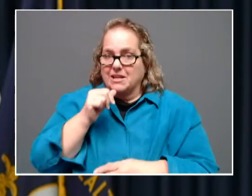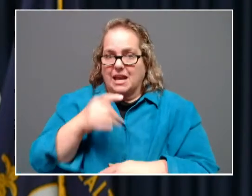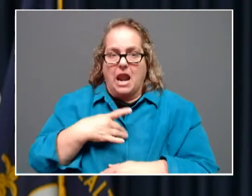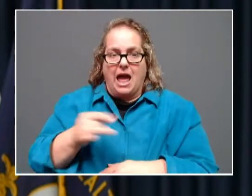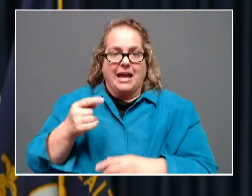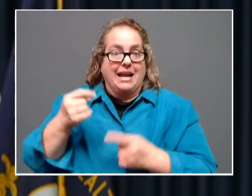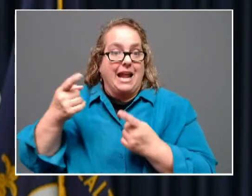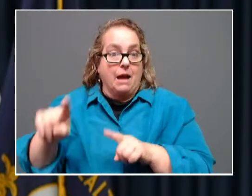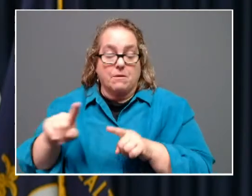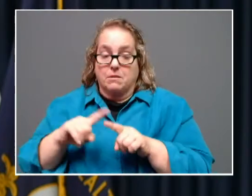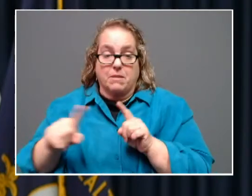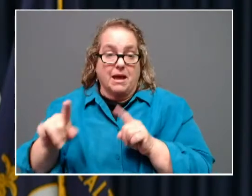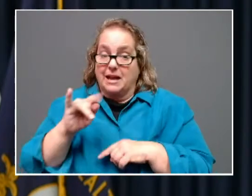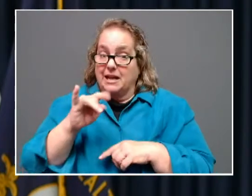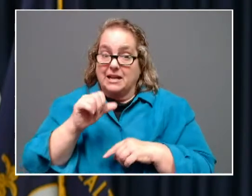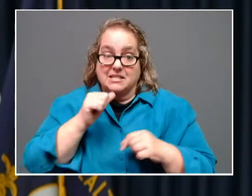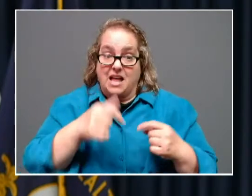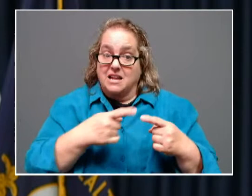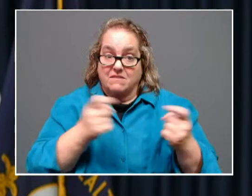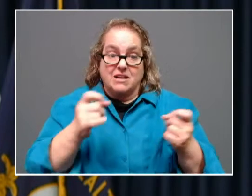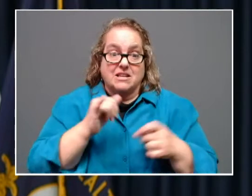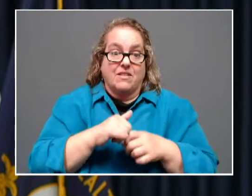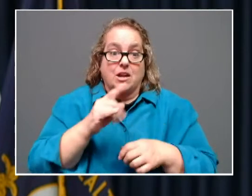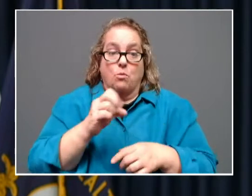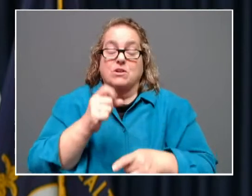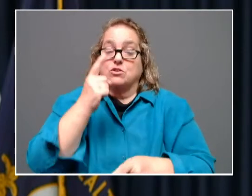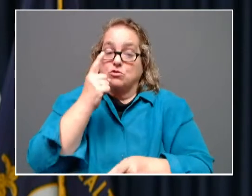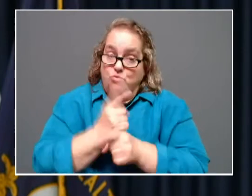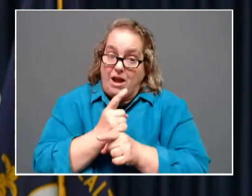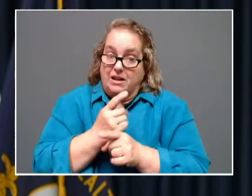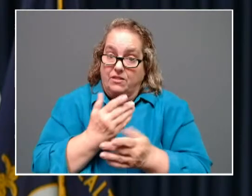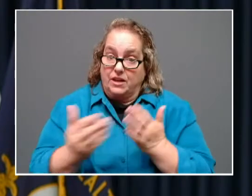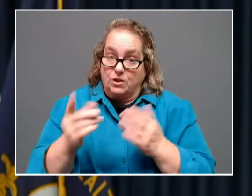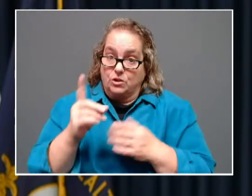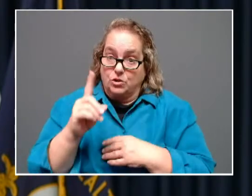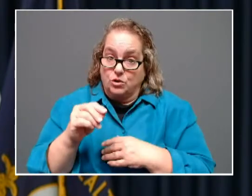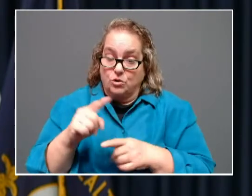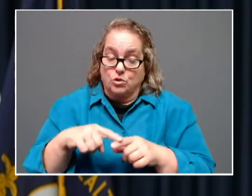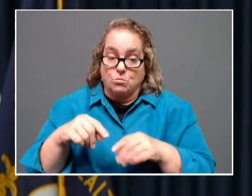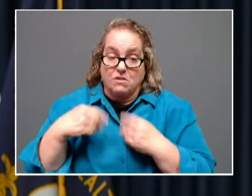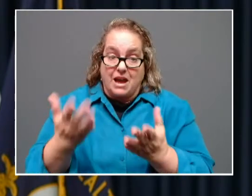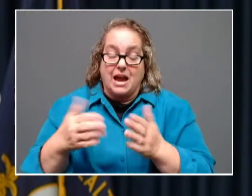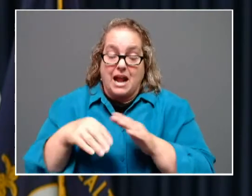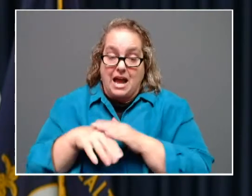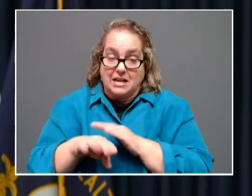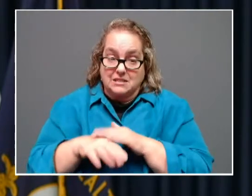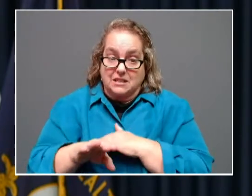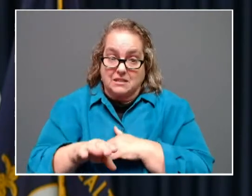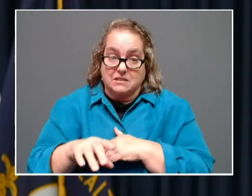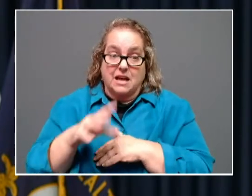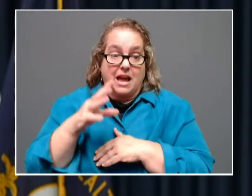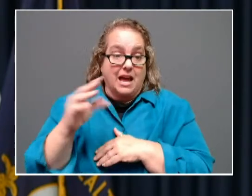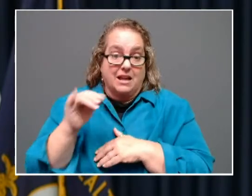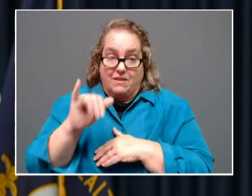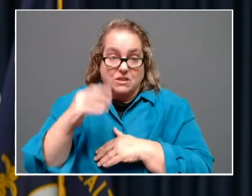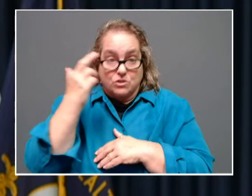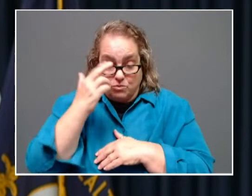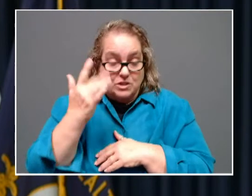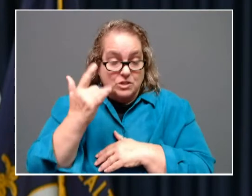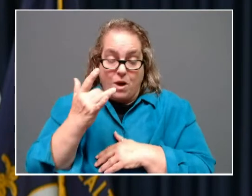not divisive in it being the right thing to do to provide access out there. And that's the reason that it's never